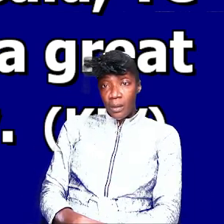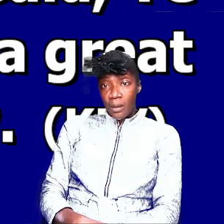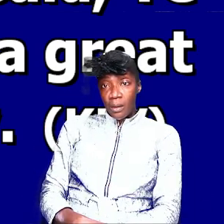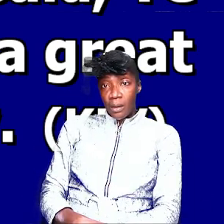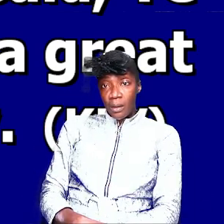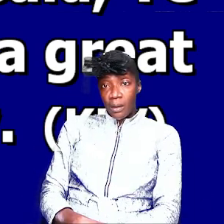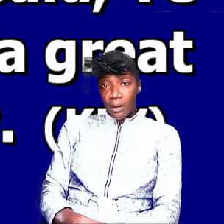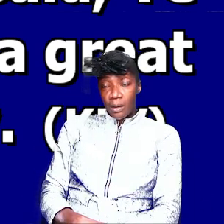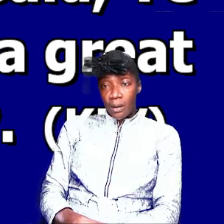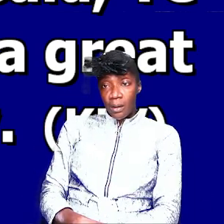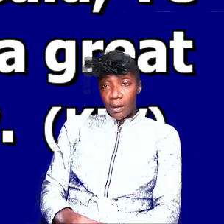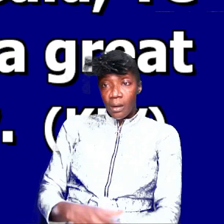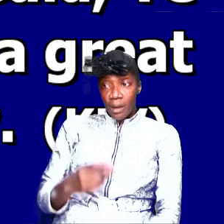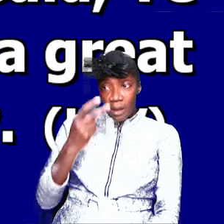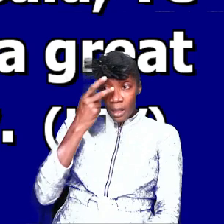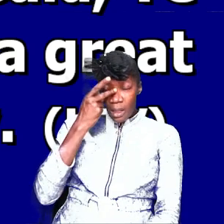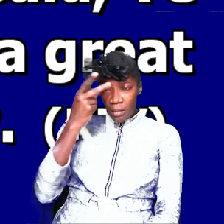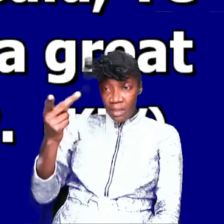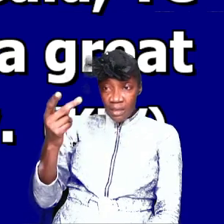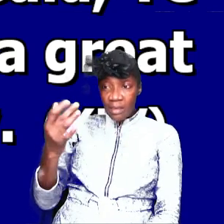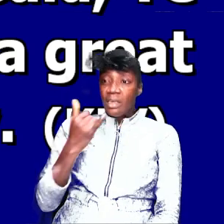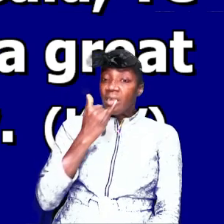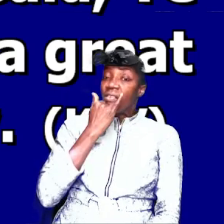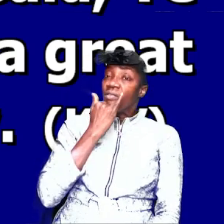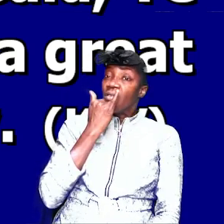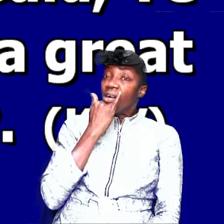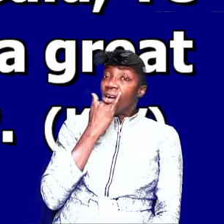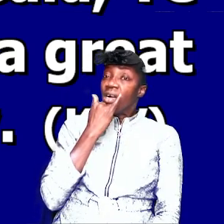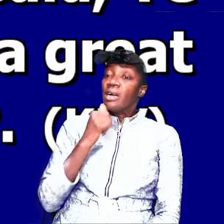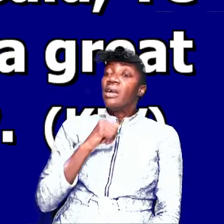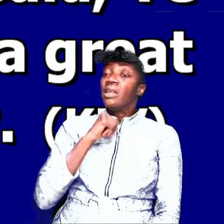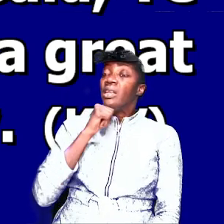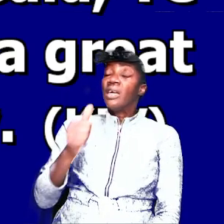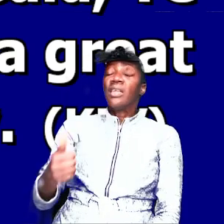He sees their faults, but not his own.